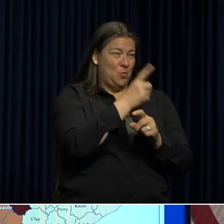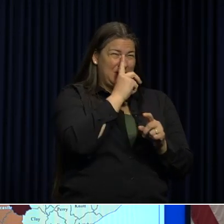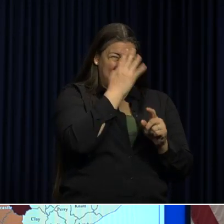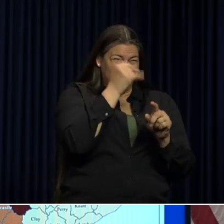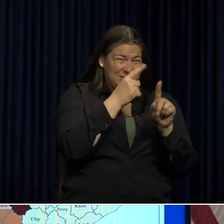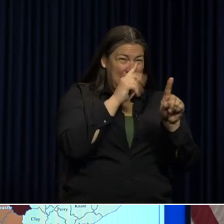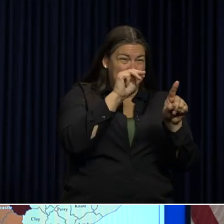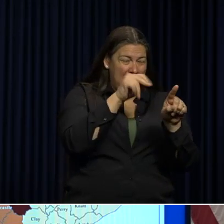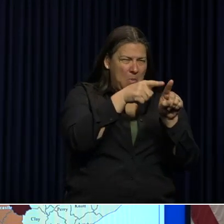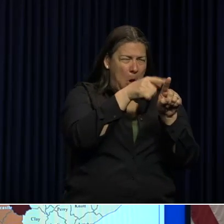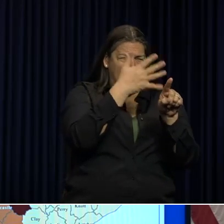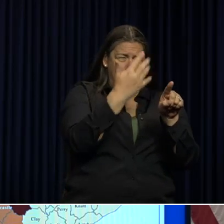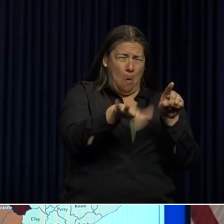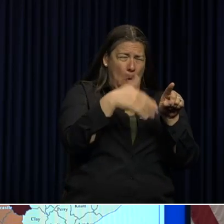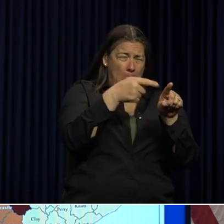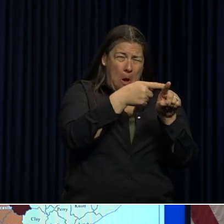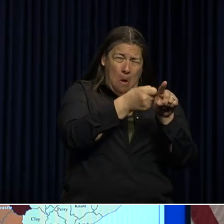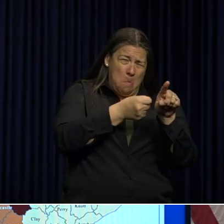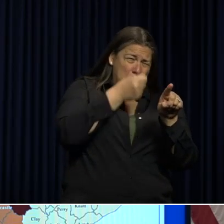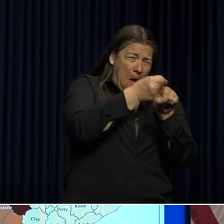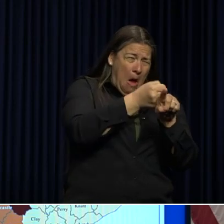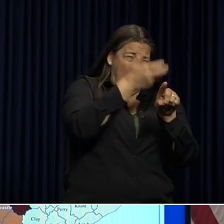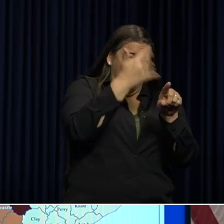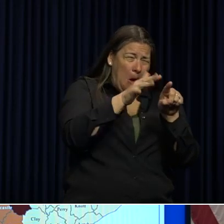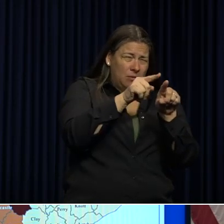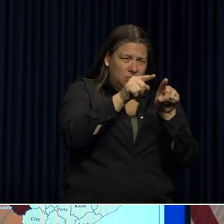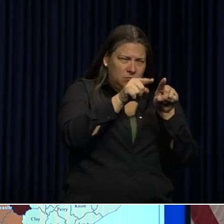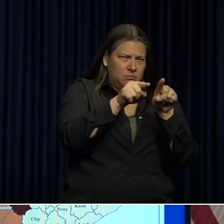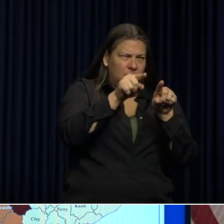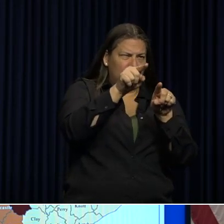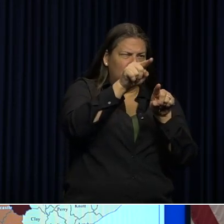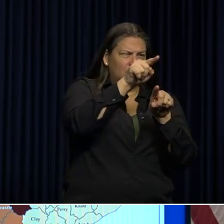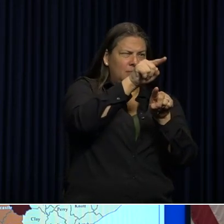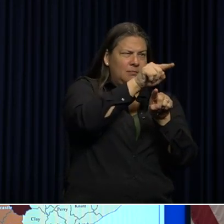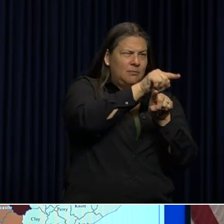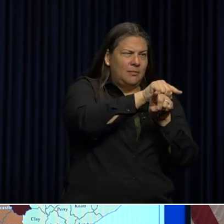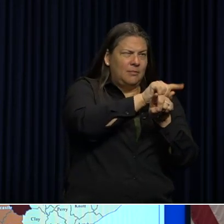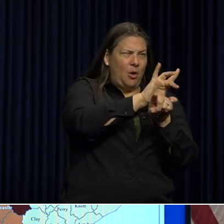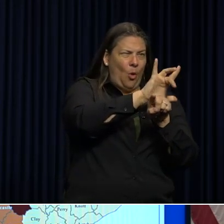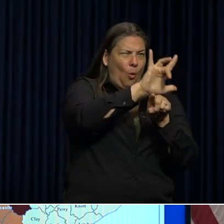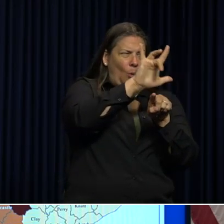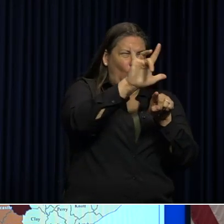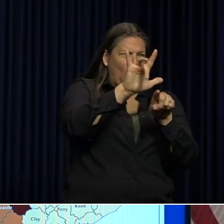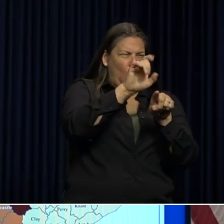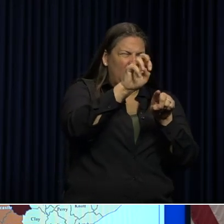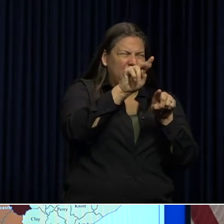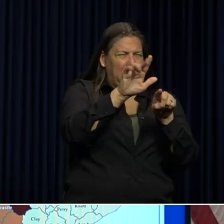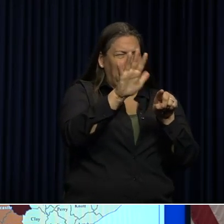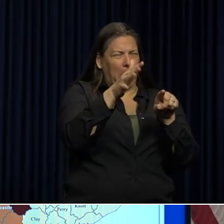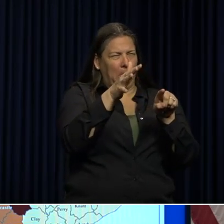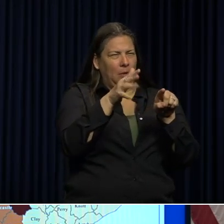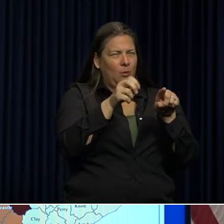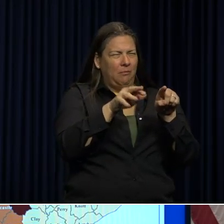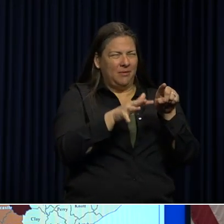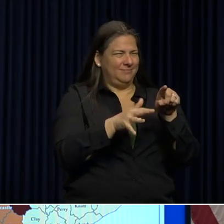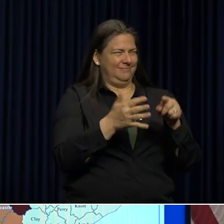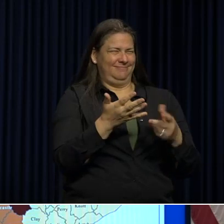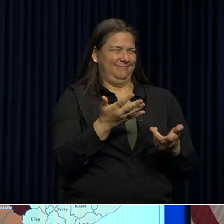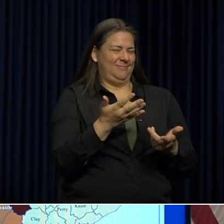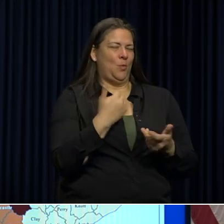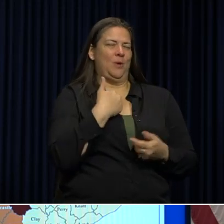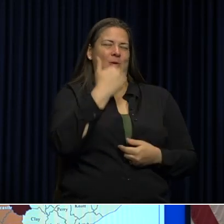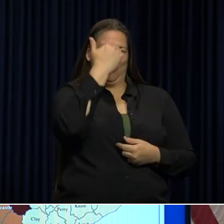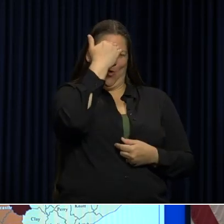county that doesn't have a reported case and the next county around them is a medium level. We know that it's there.